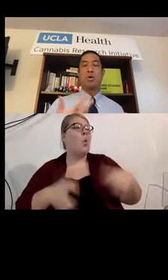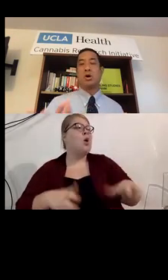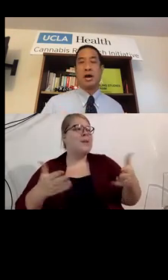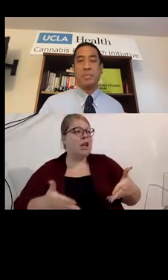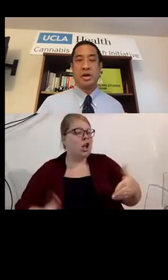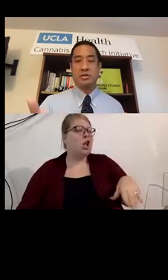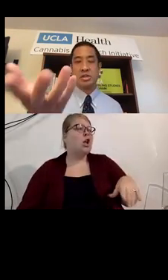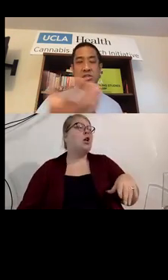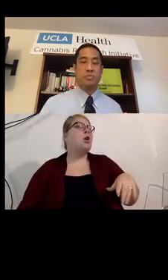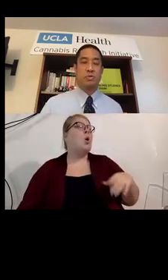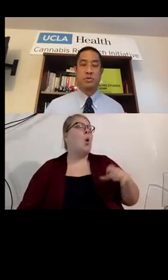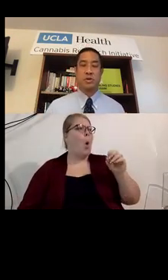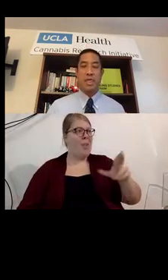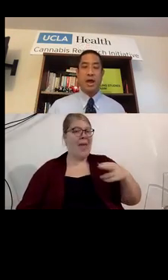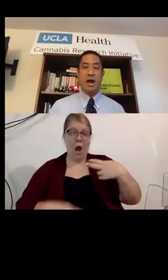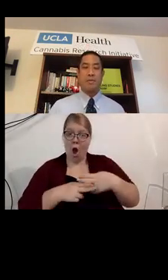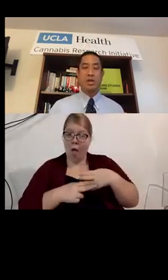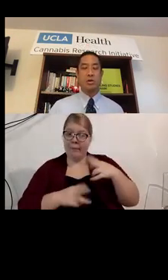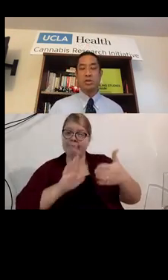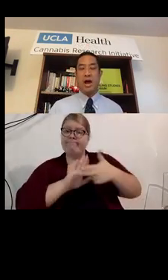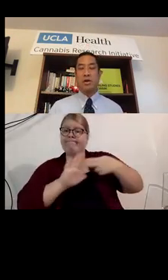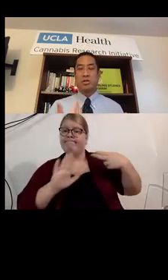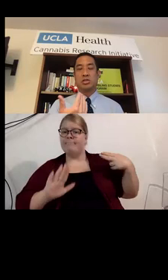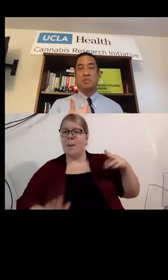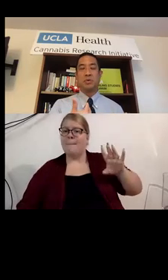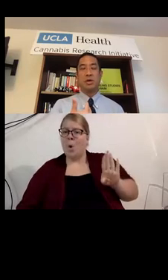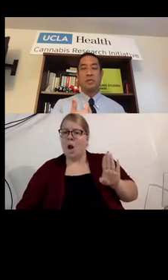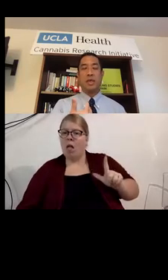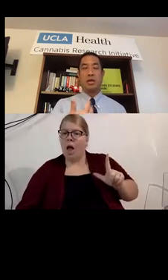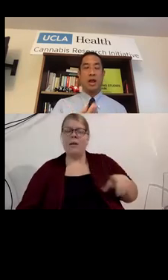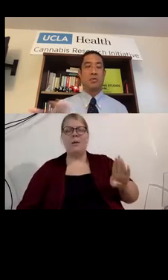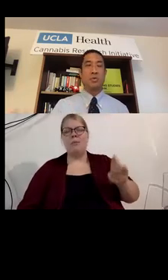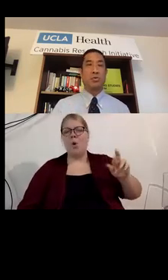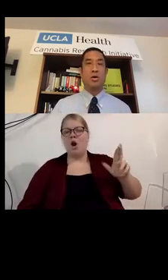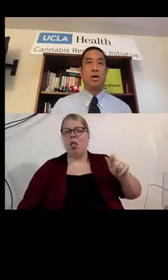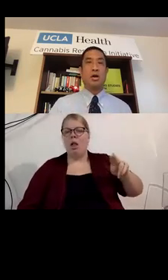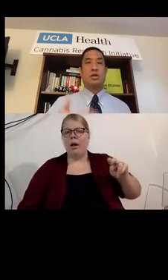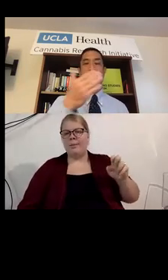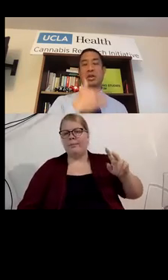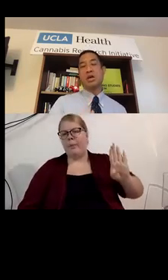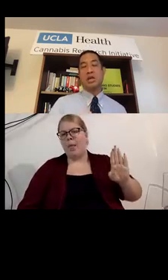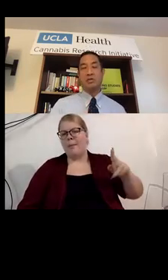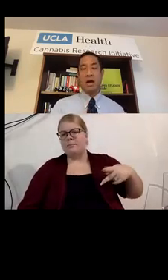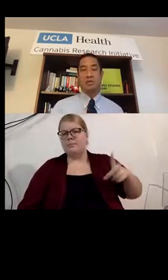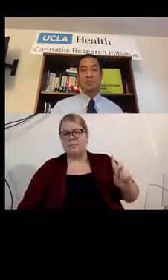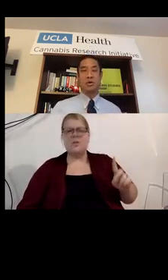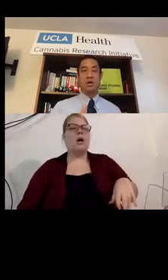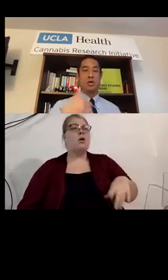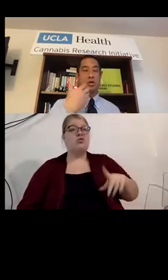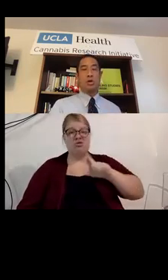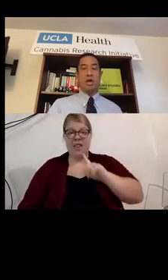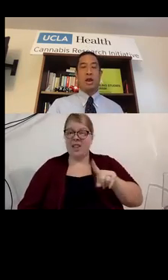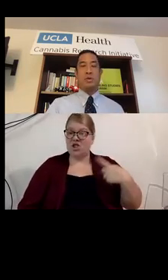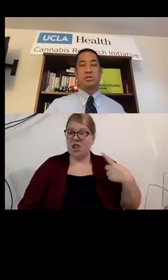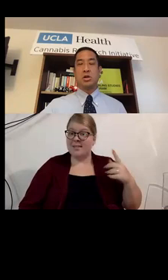called borderline because of these symptoms. And it turns out it's just simply cannabis withdrawal. You come into the psychiatric hospital,